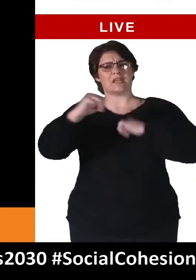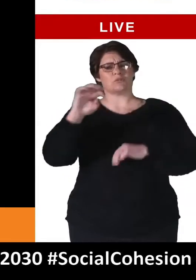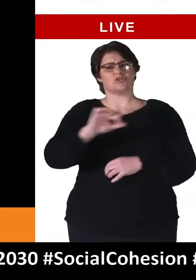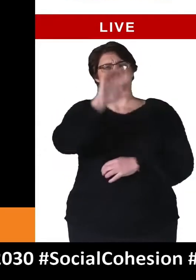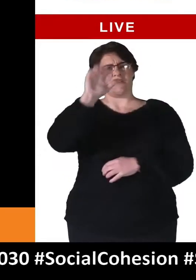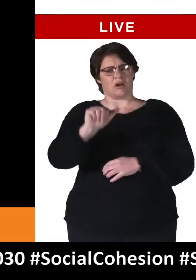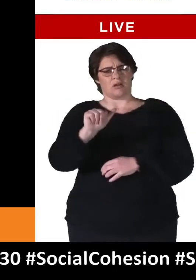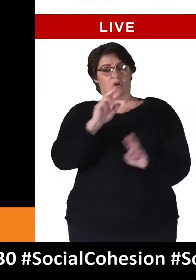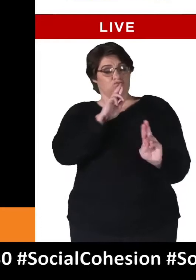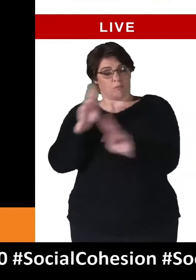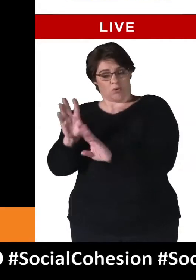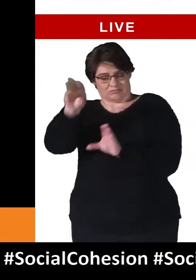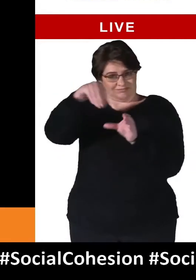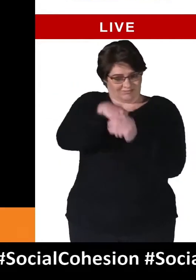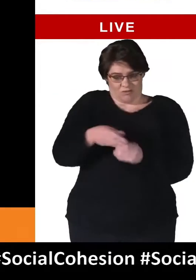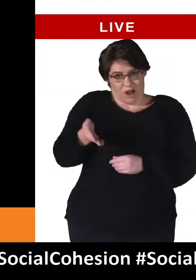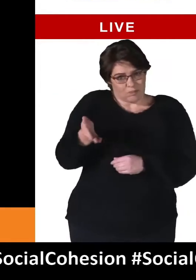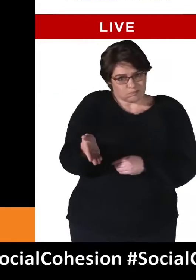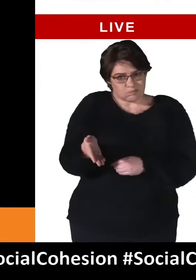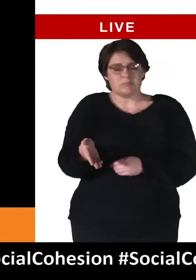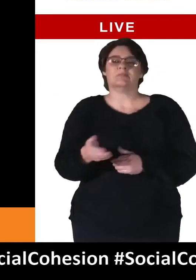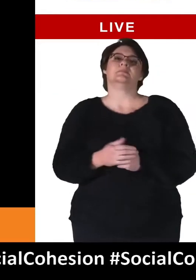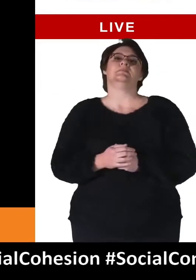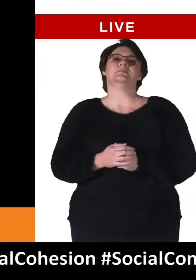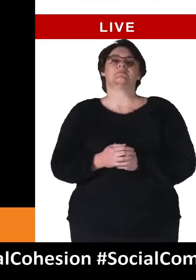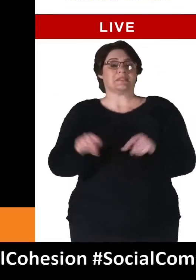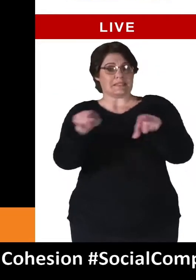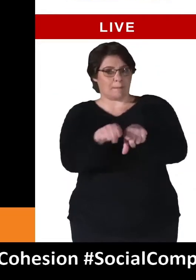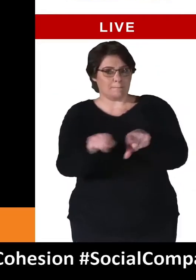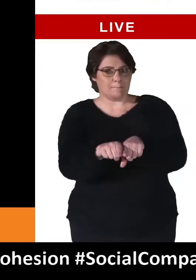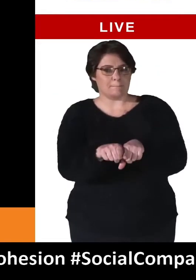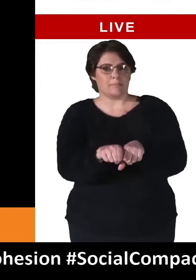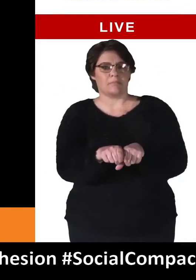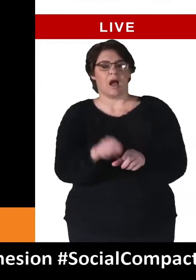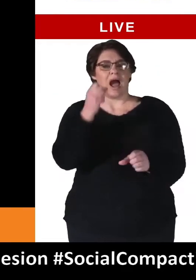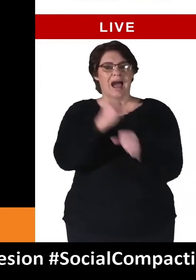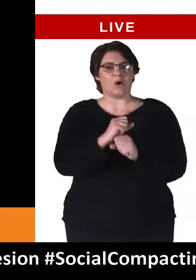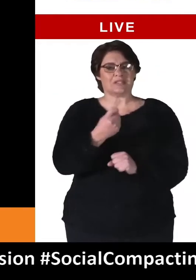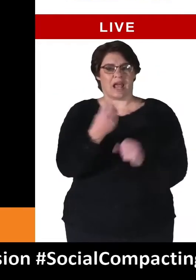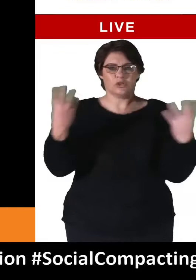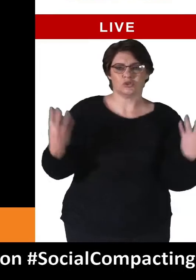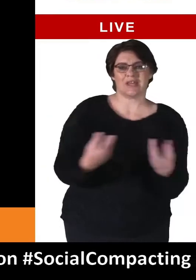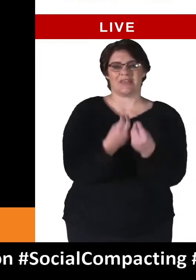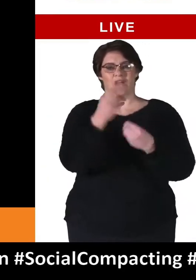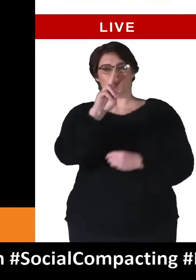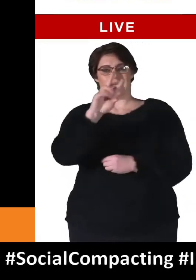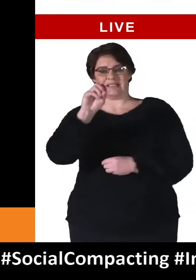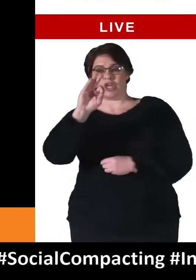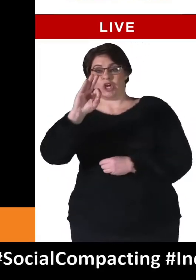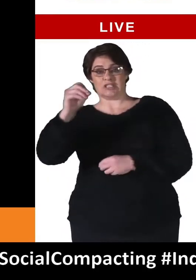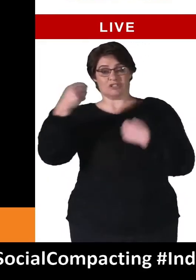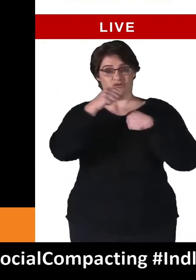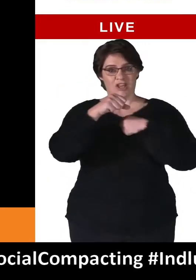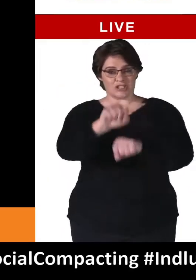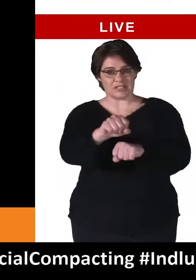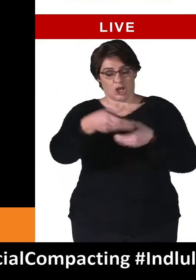Africa Risk Report, it featured there prominently, and the growing Gauteng Together 2030